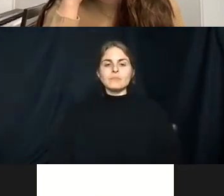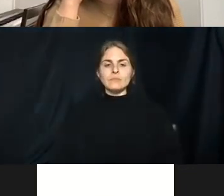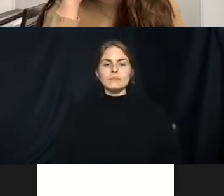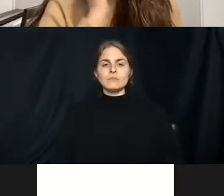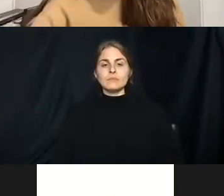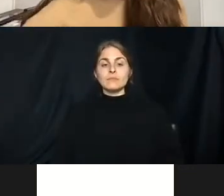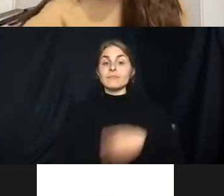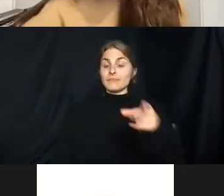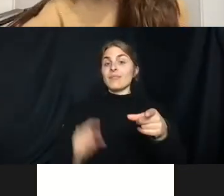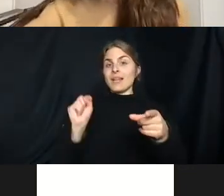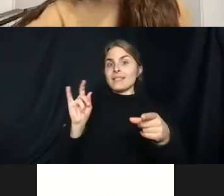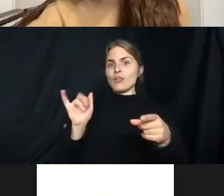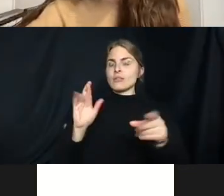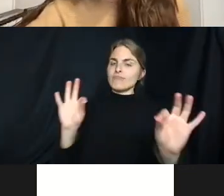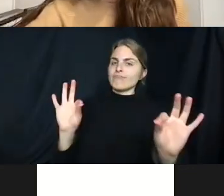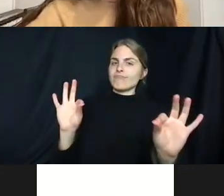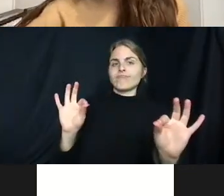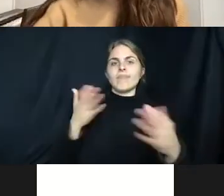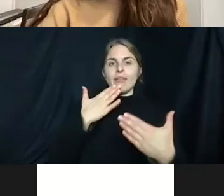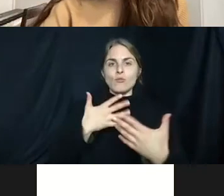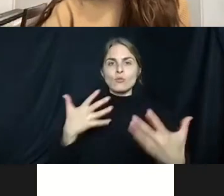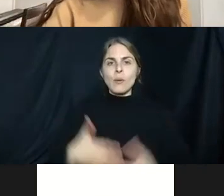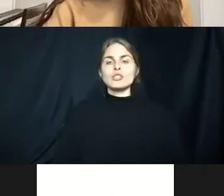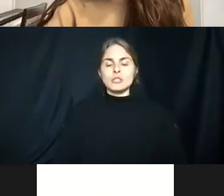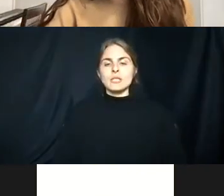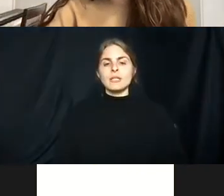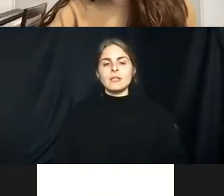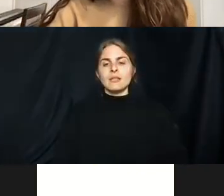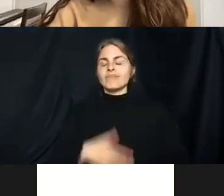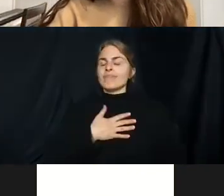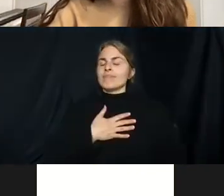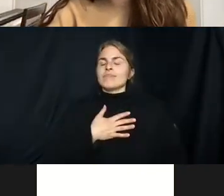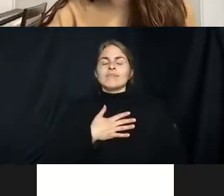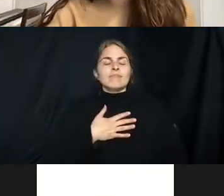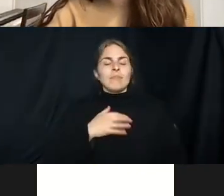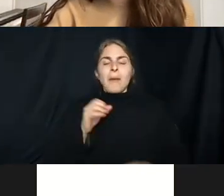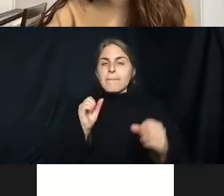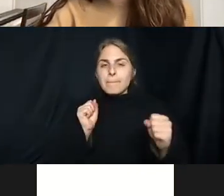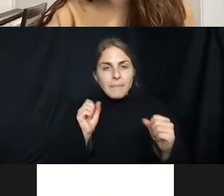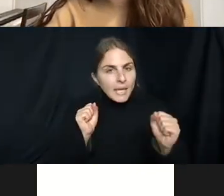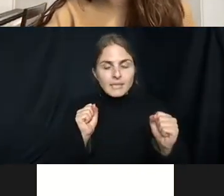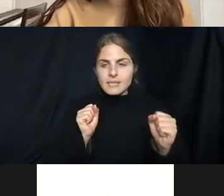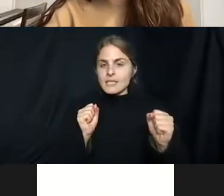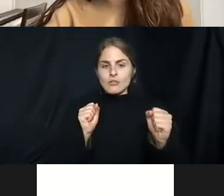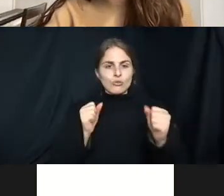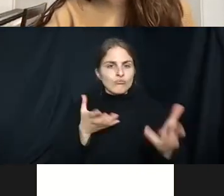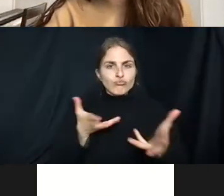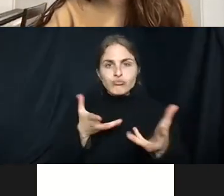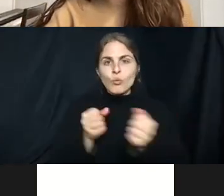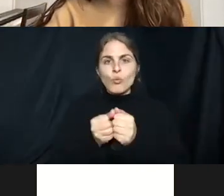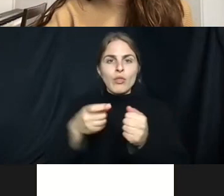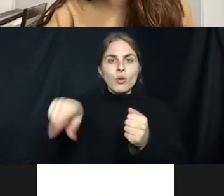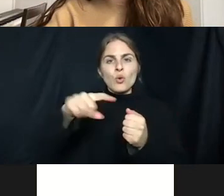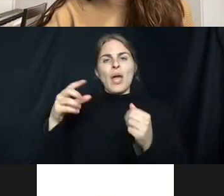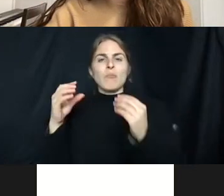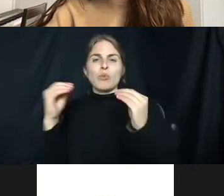Well, thank you all so much. It was amazing hearing from all three of you, and also Professor